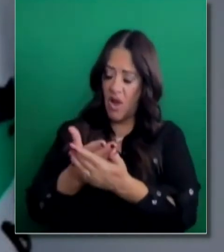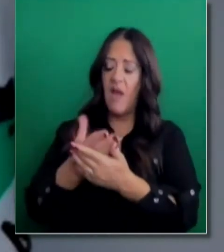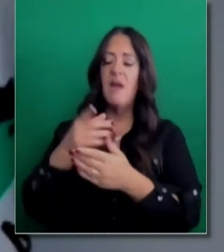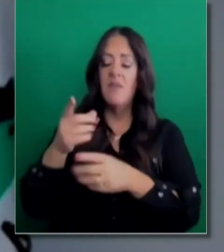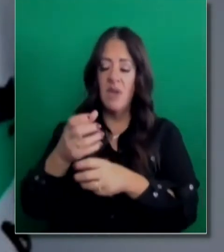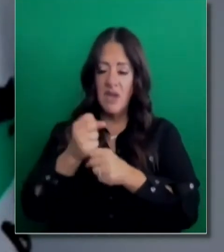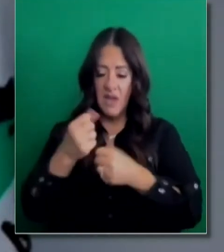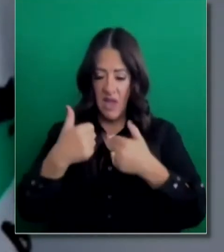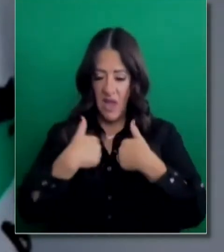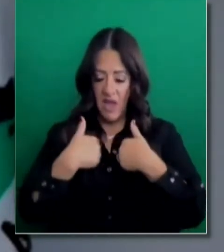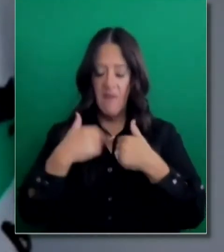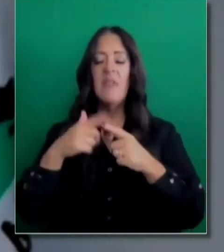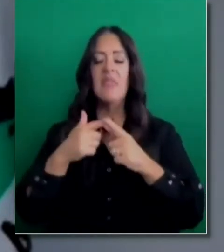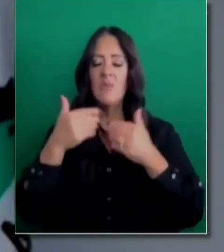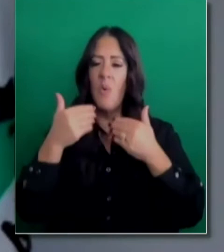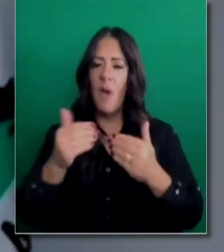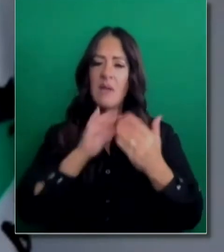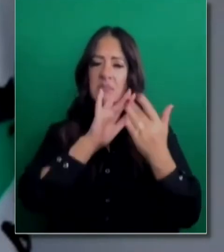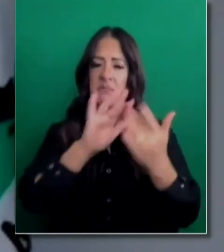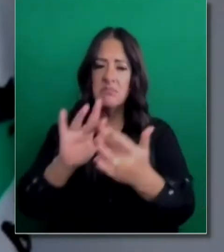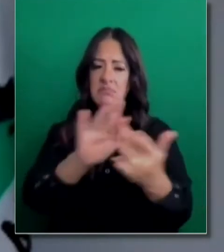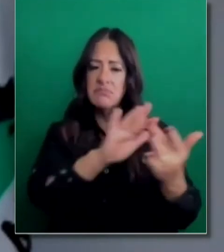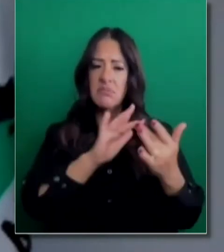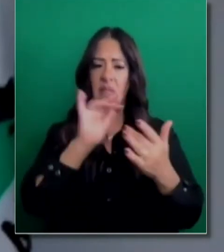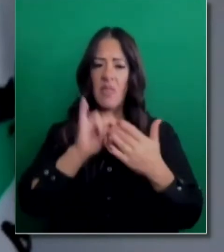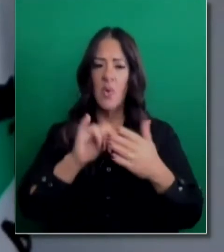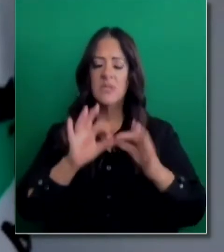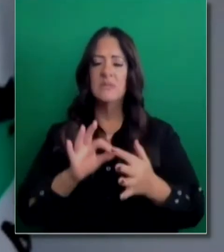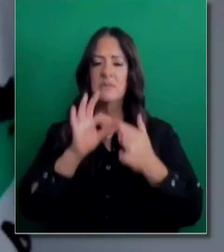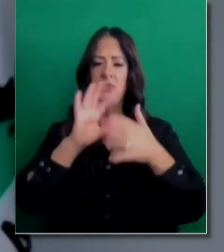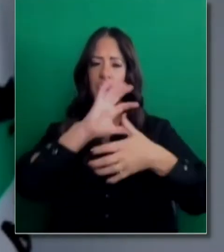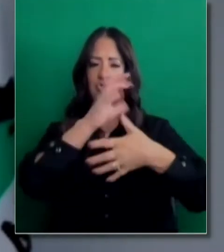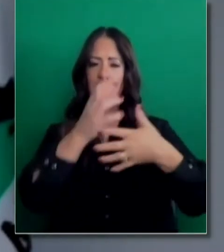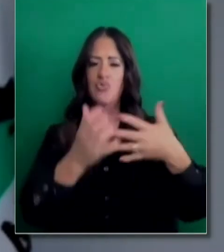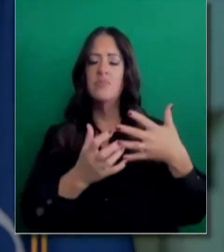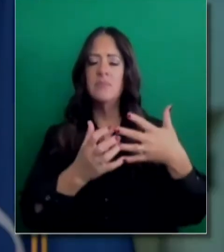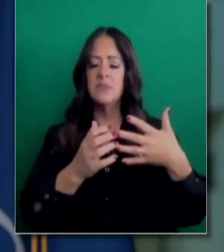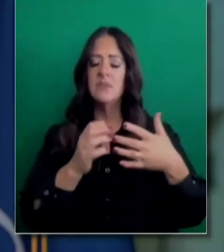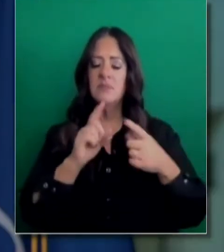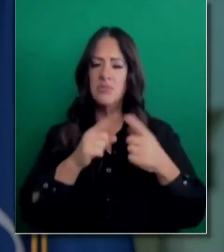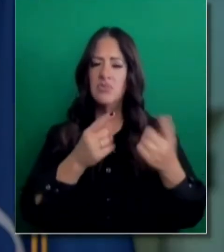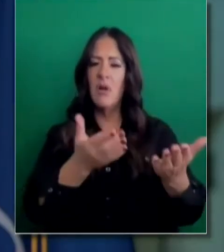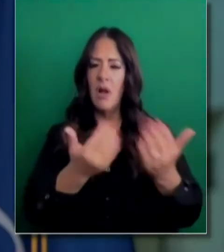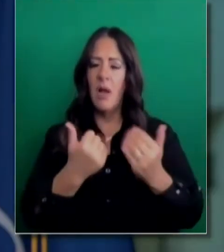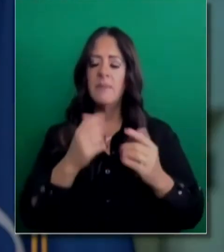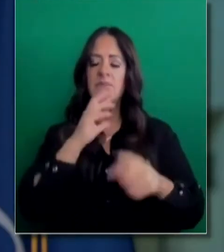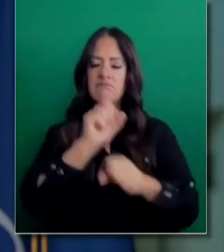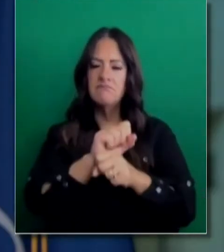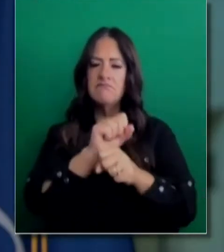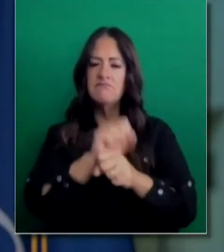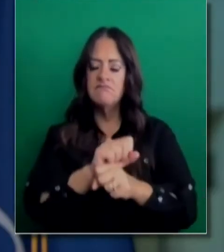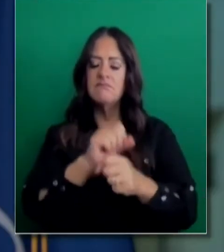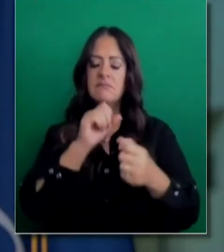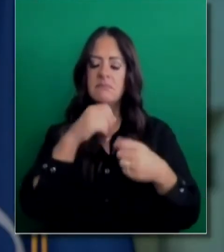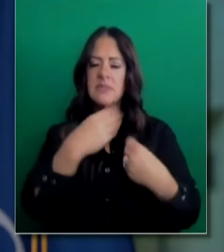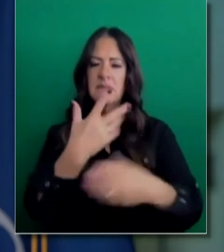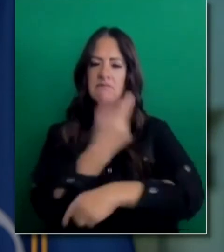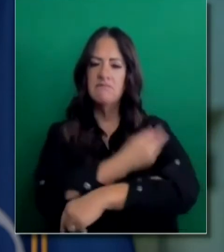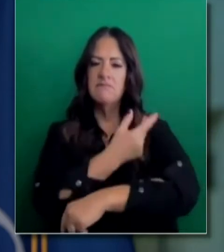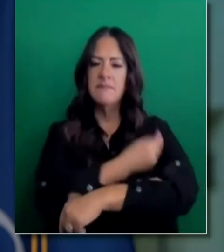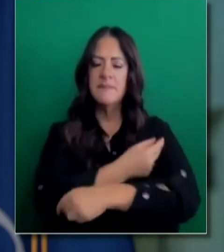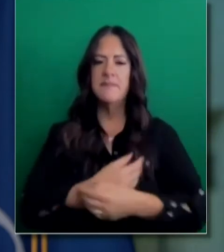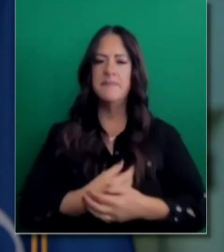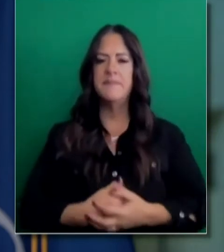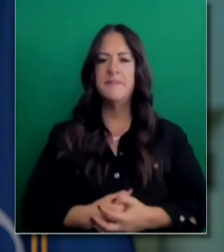made a great deal of progress on that in the last week. And just a reminder, the third leg of that stool, risk, exposure,